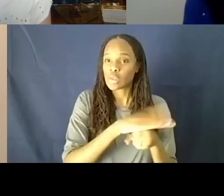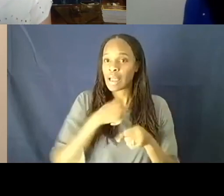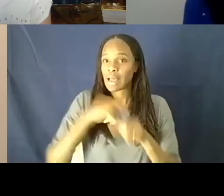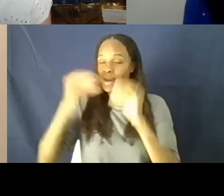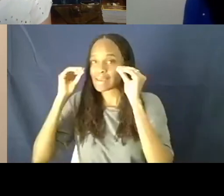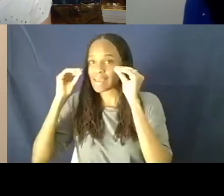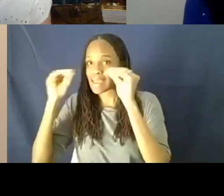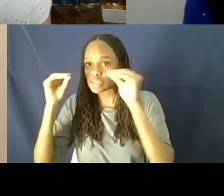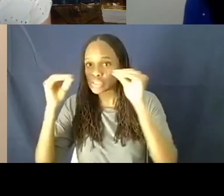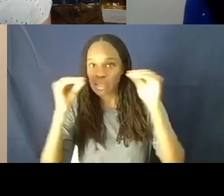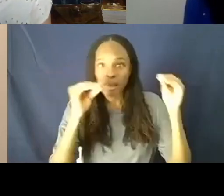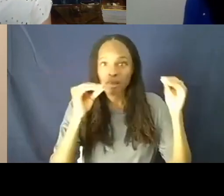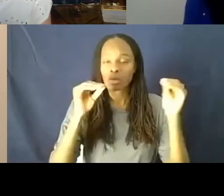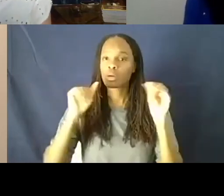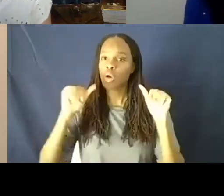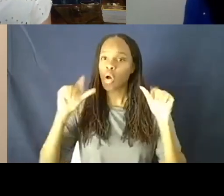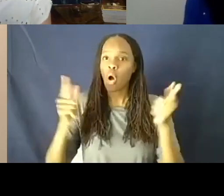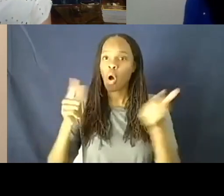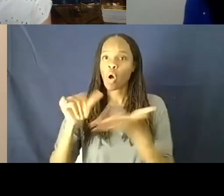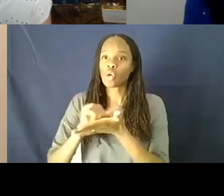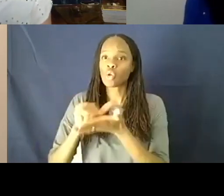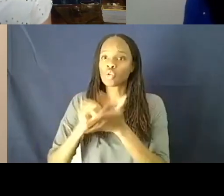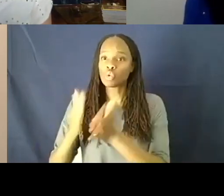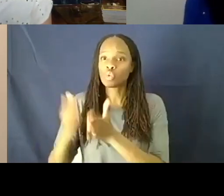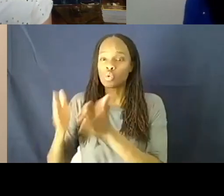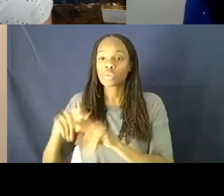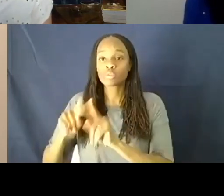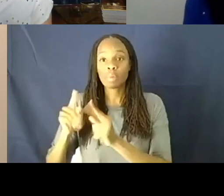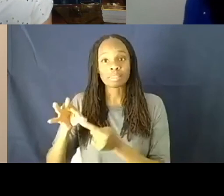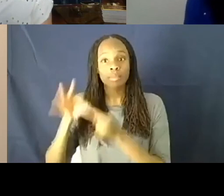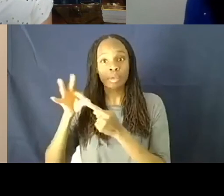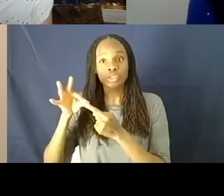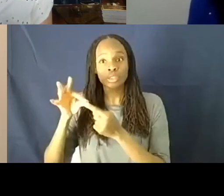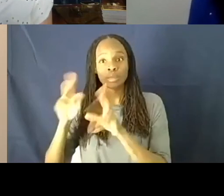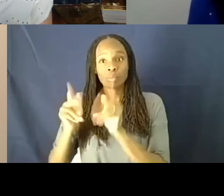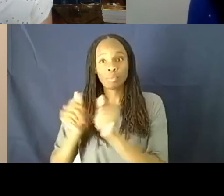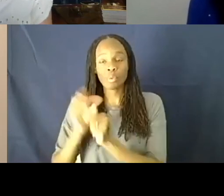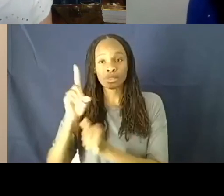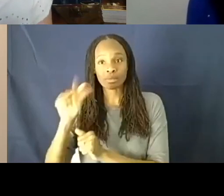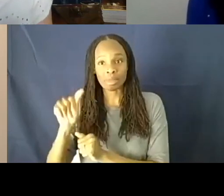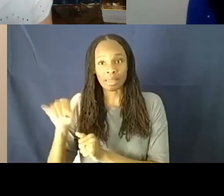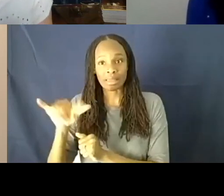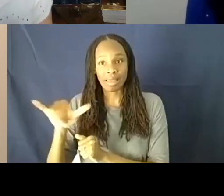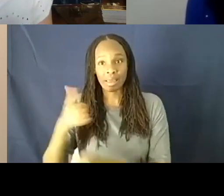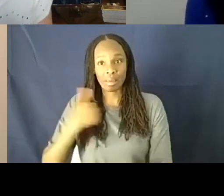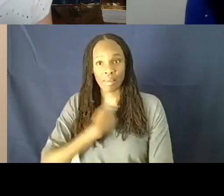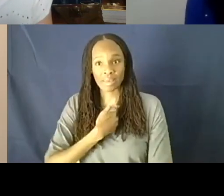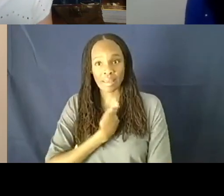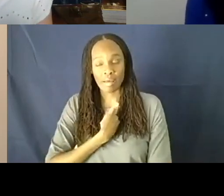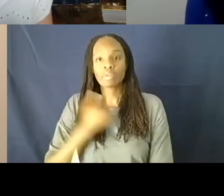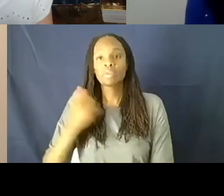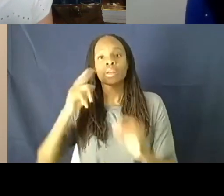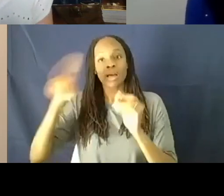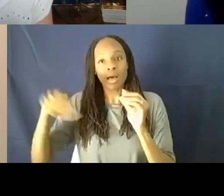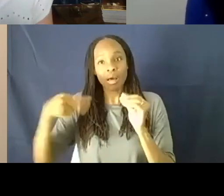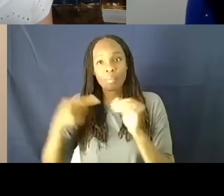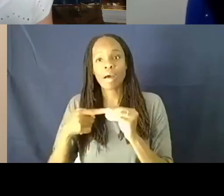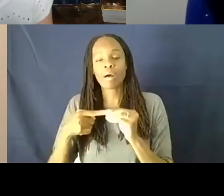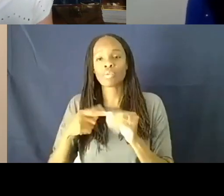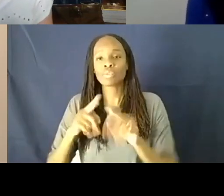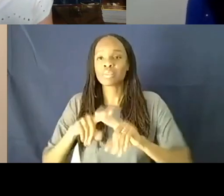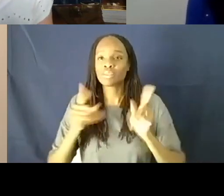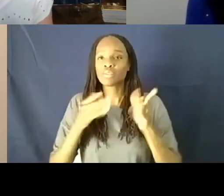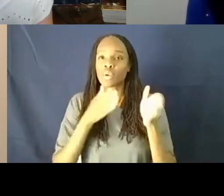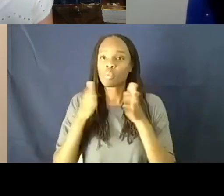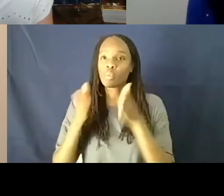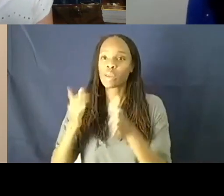New Yorkers, but especially those with disabilities like myself, about the different ways that